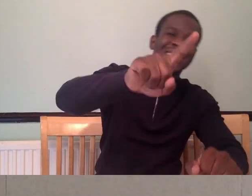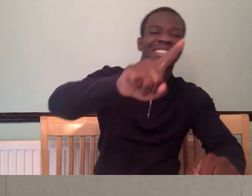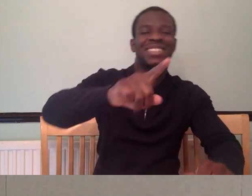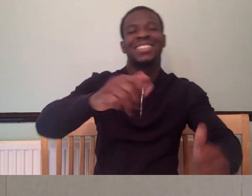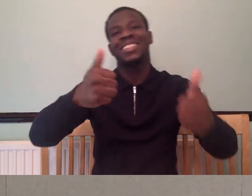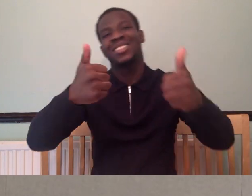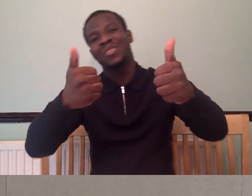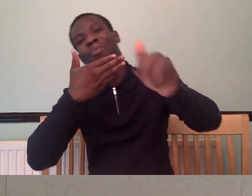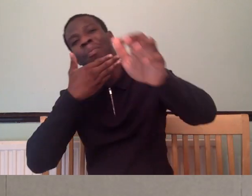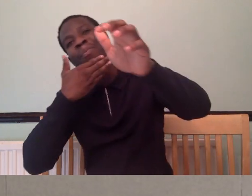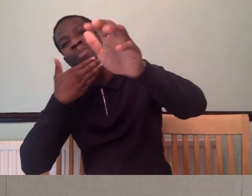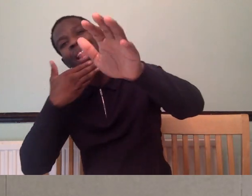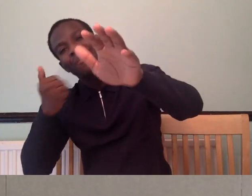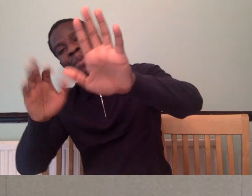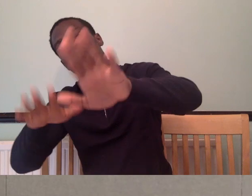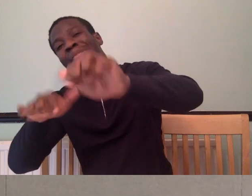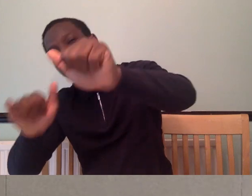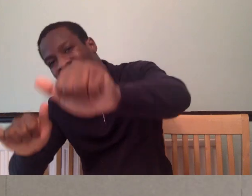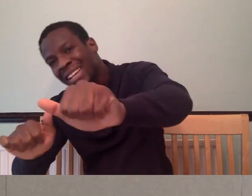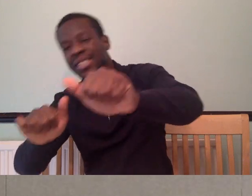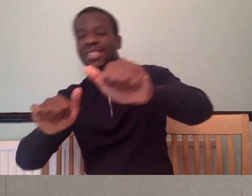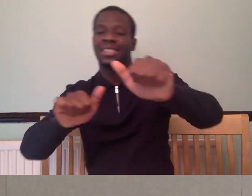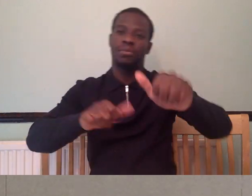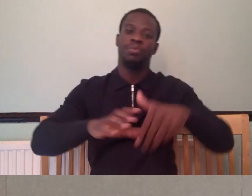say, "bless."